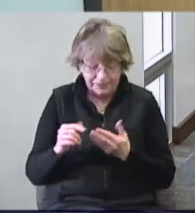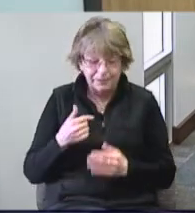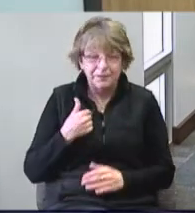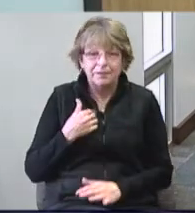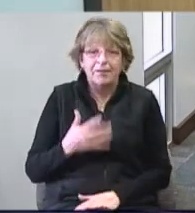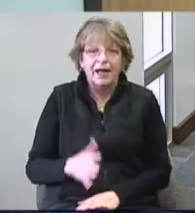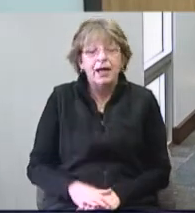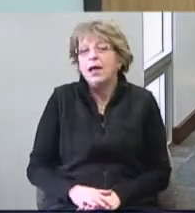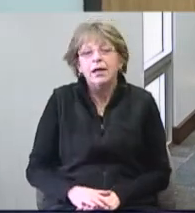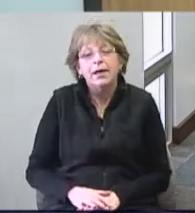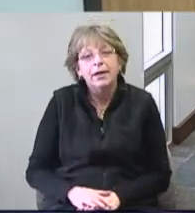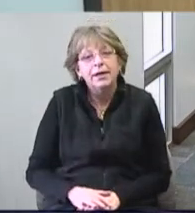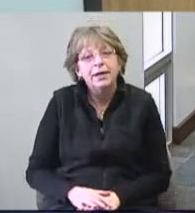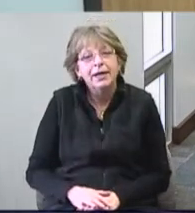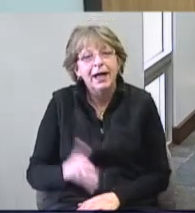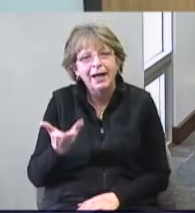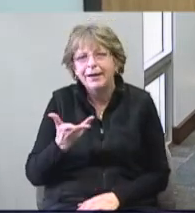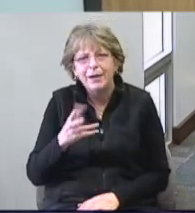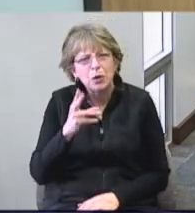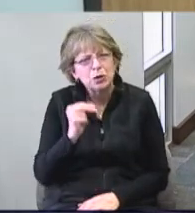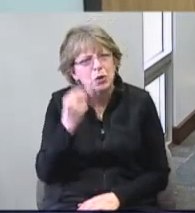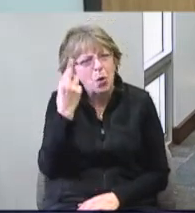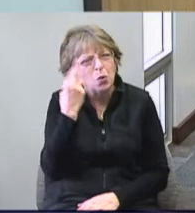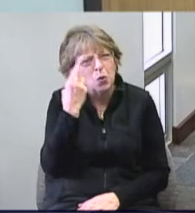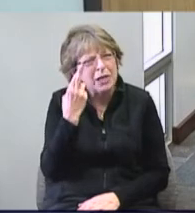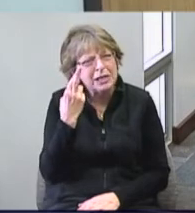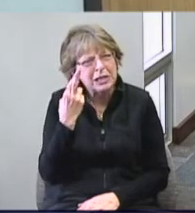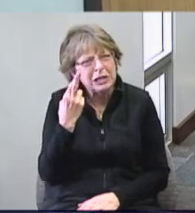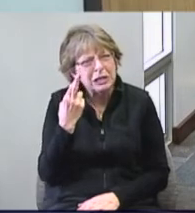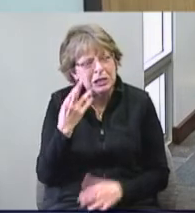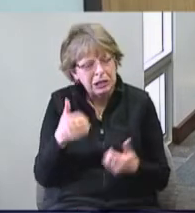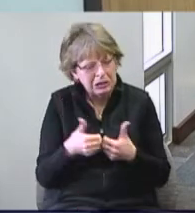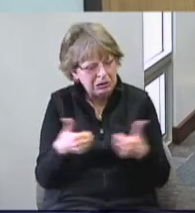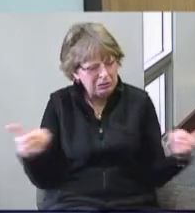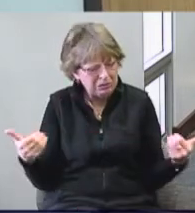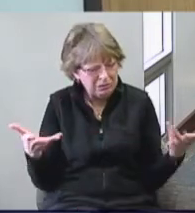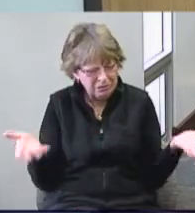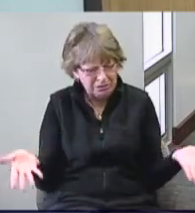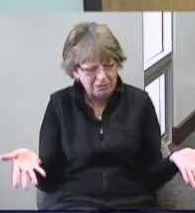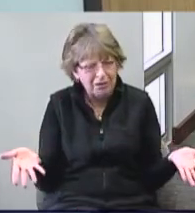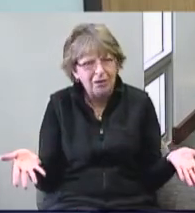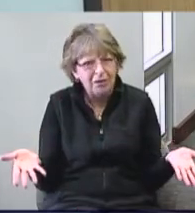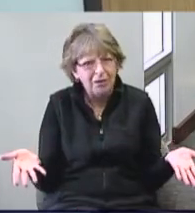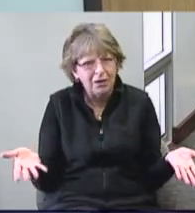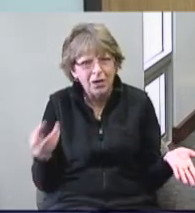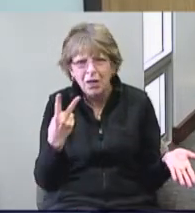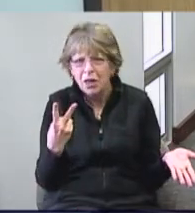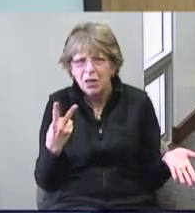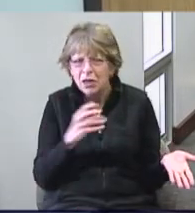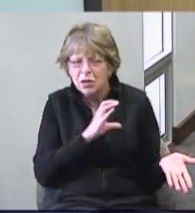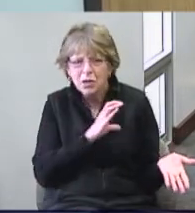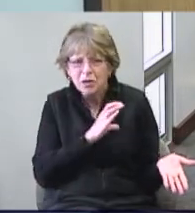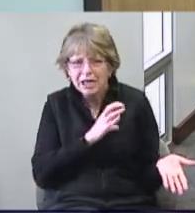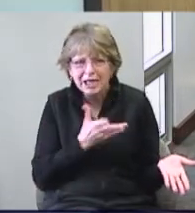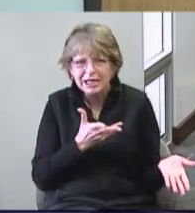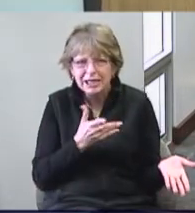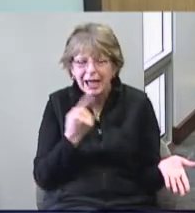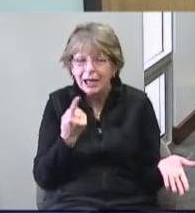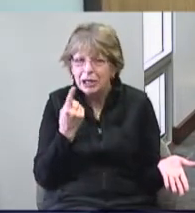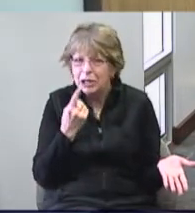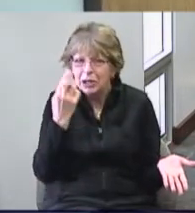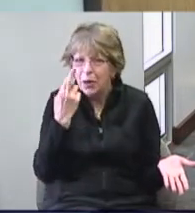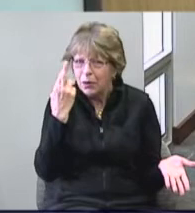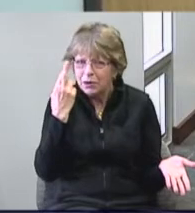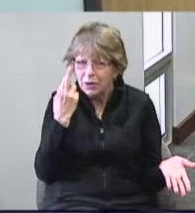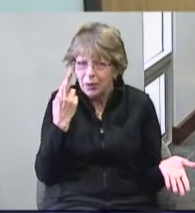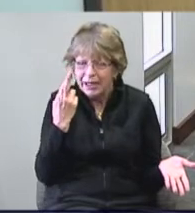There is no reason to make a distinction between Officer Graham and Officer Malvo. The only reason that the city's relied on, the